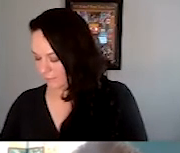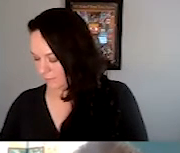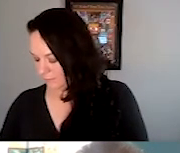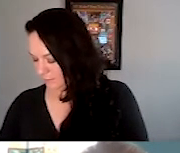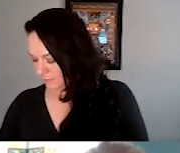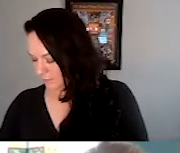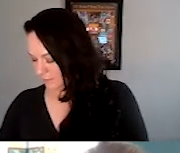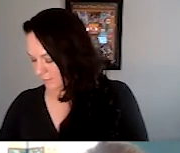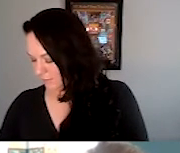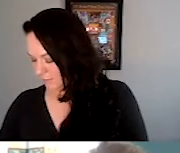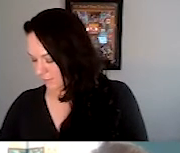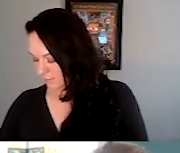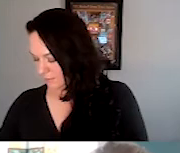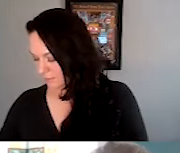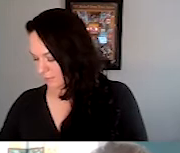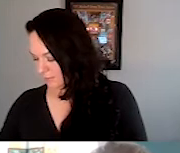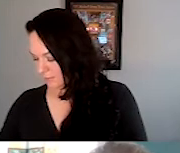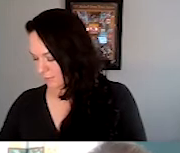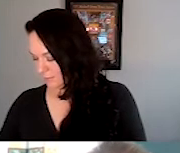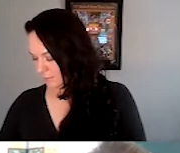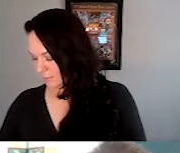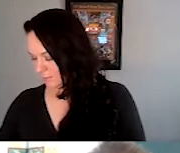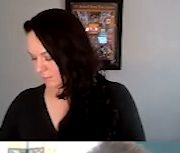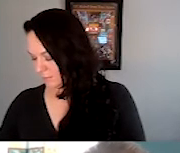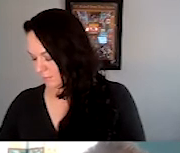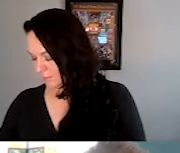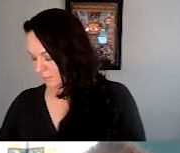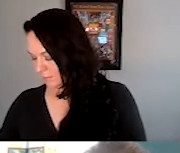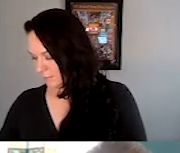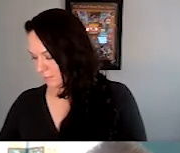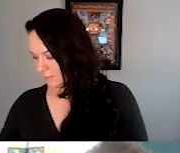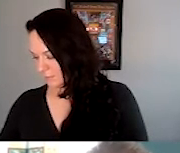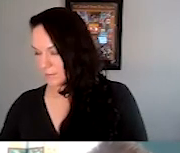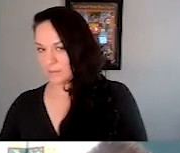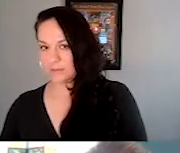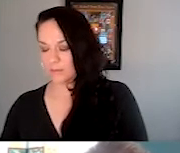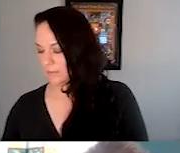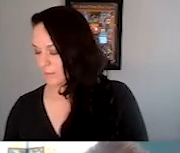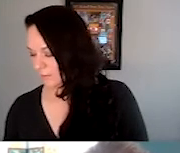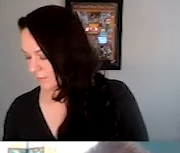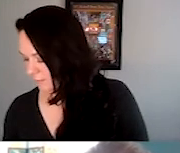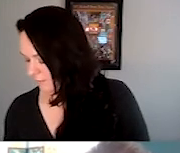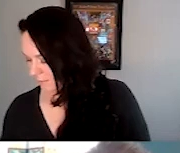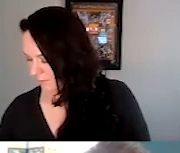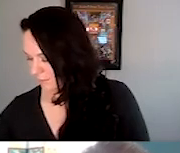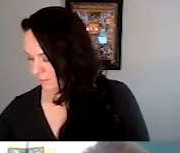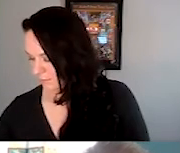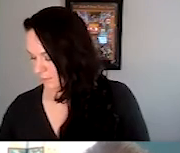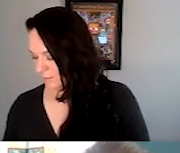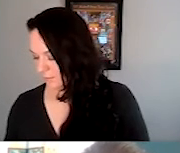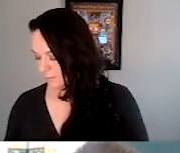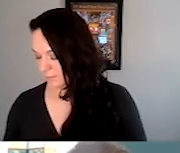or restricted Delta-8, and here is the list of those states. Now, obviously, if 18 states have